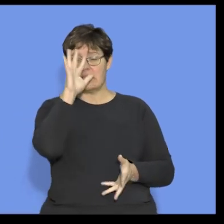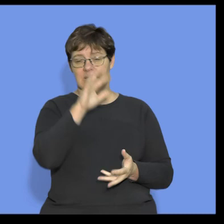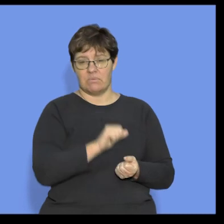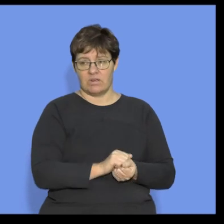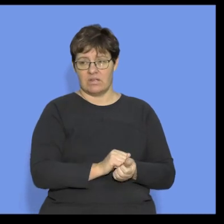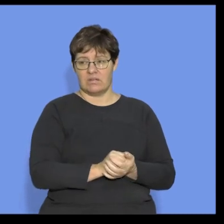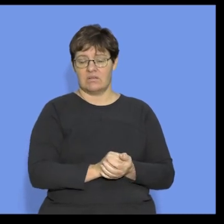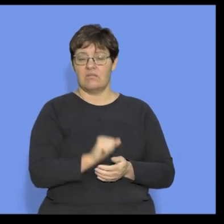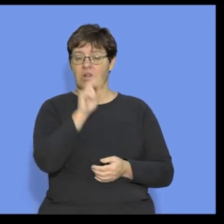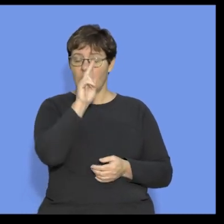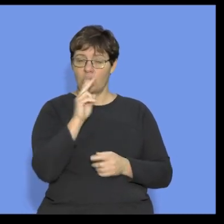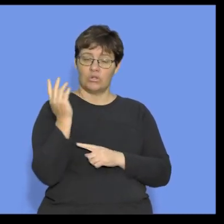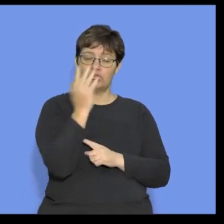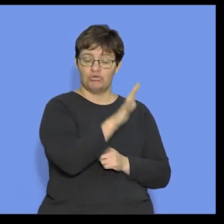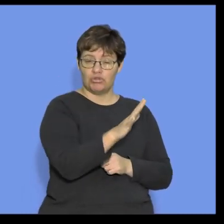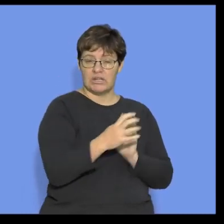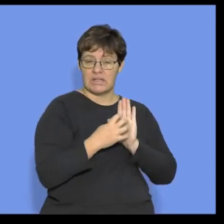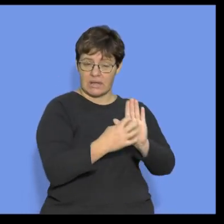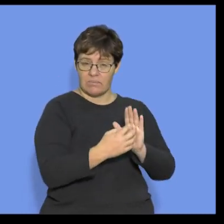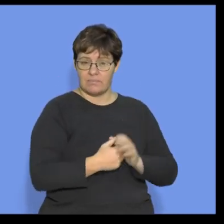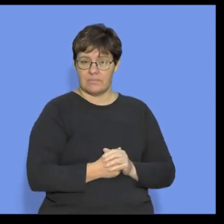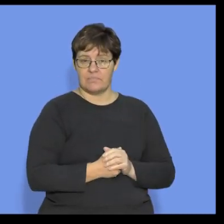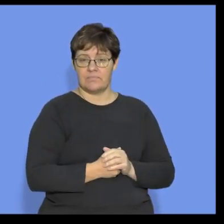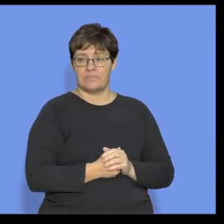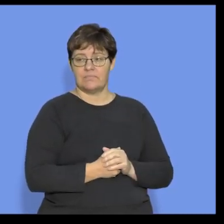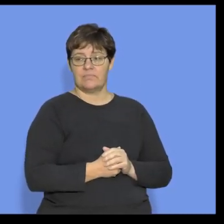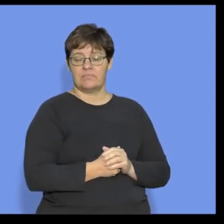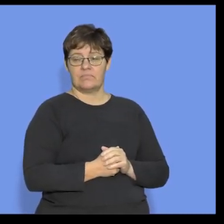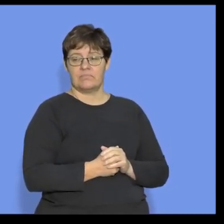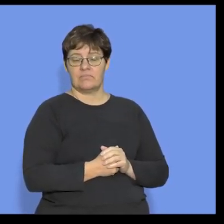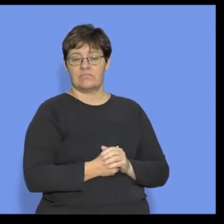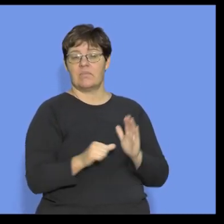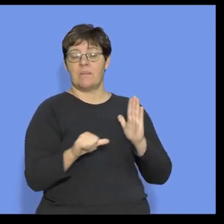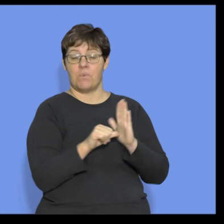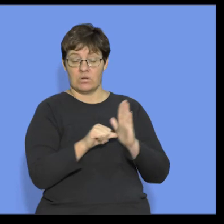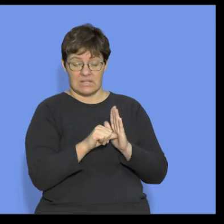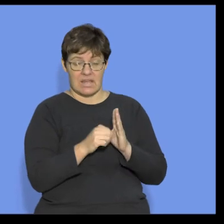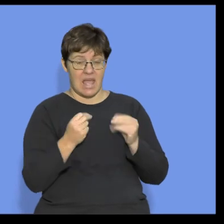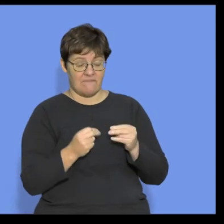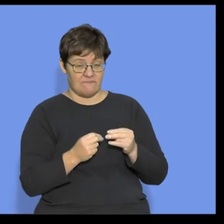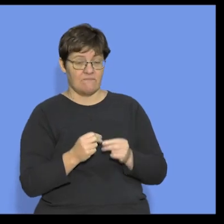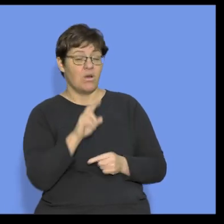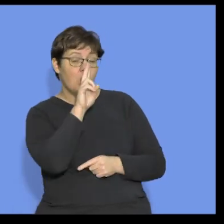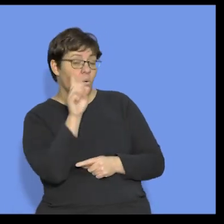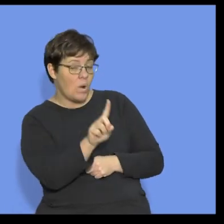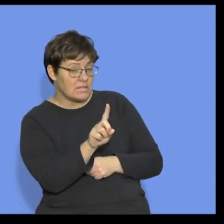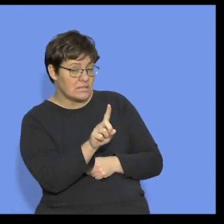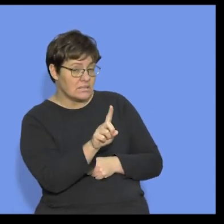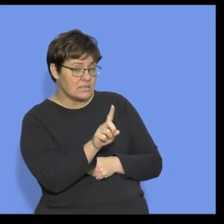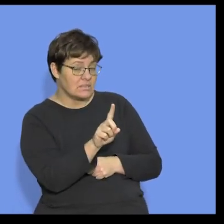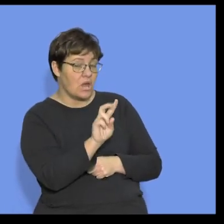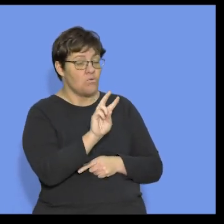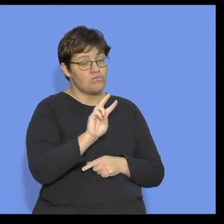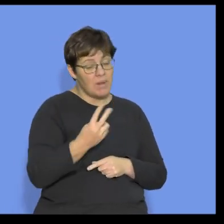So let's look at our summary. So we've looked at tree diagrams. So tree diagrams, very important. You have to look at